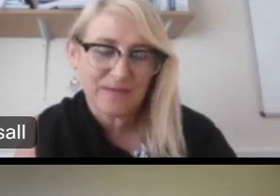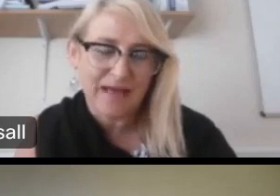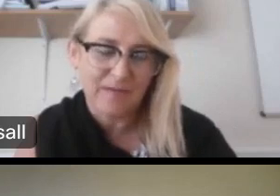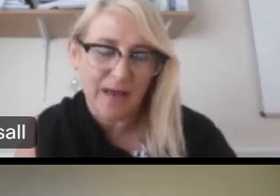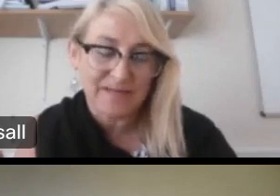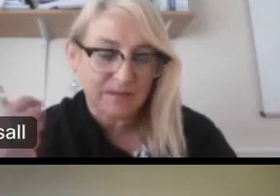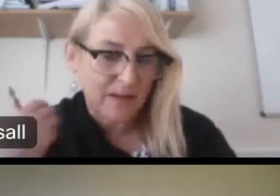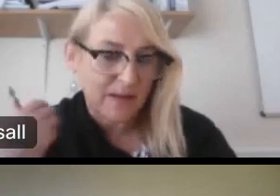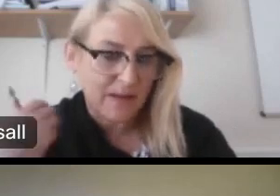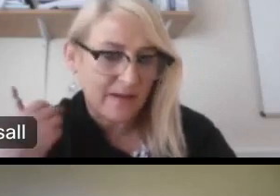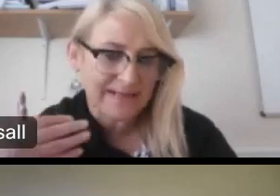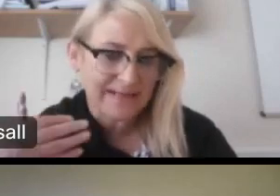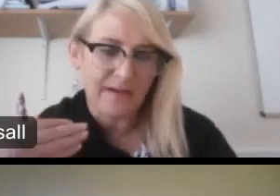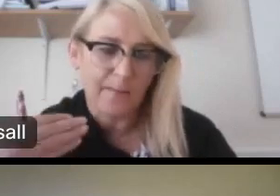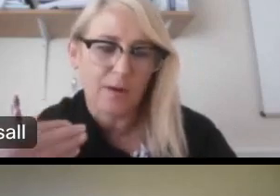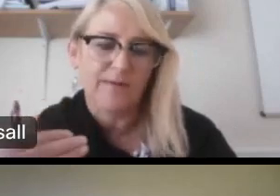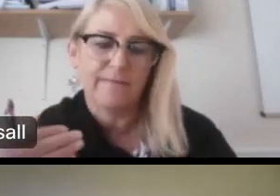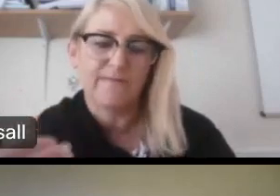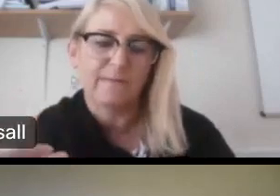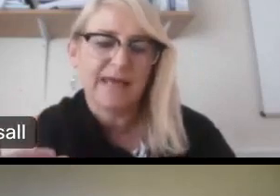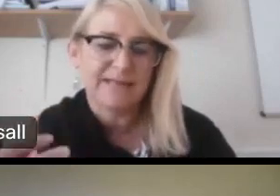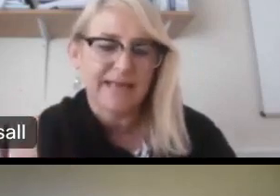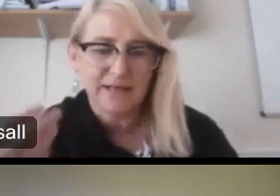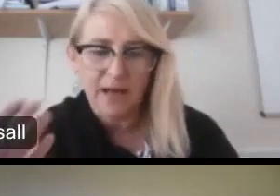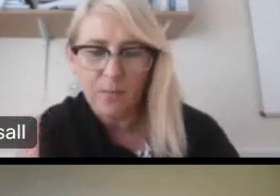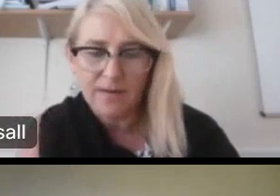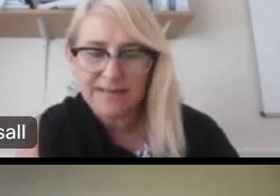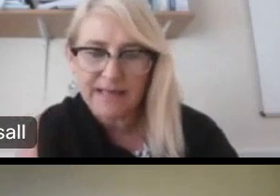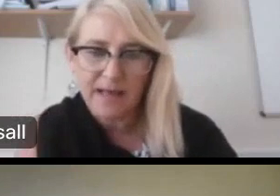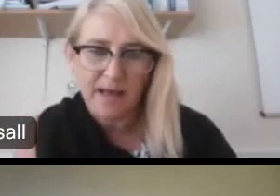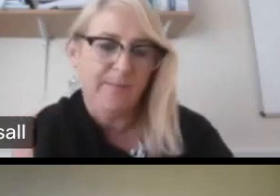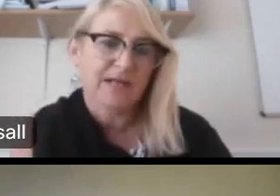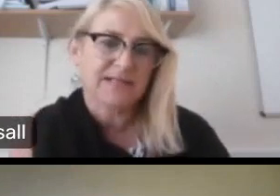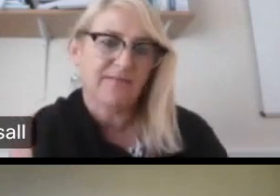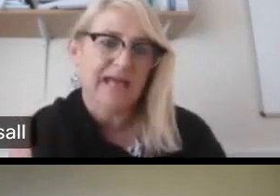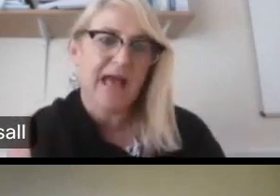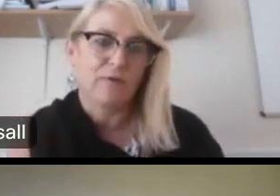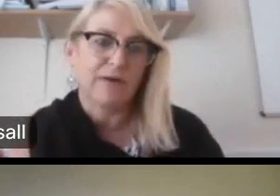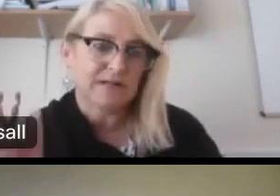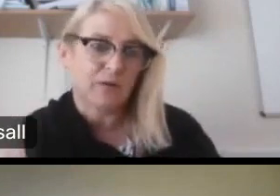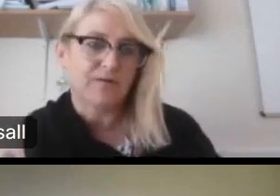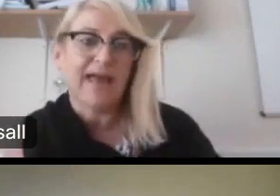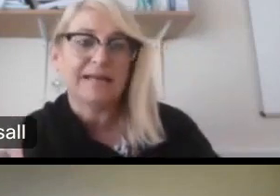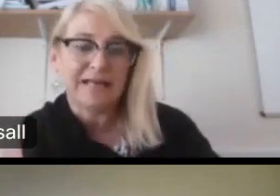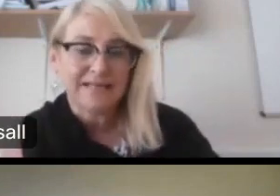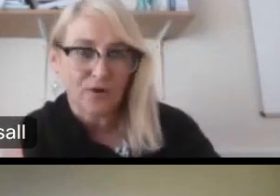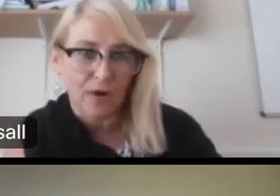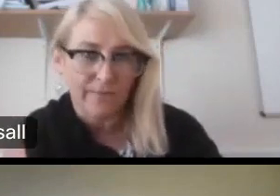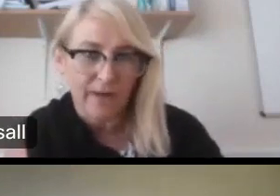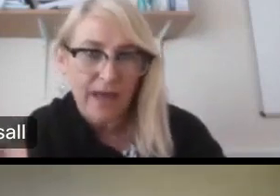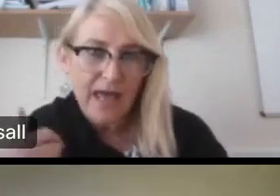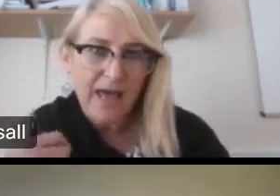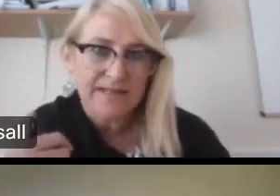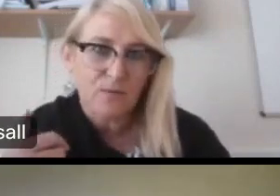and I suppose for myself, an important thing for me is that whereas the Patient Safety Act relates to a defined list